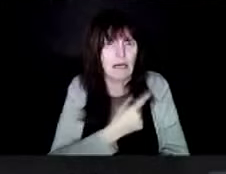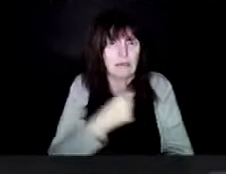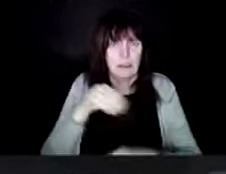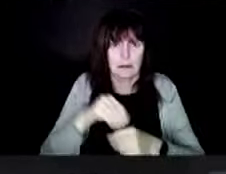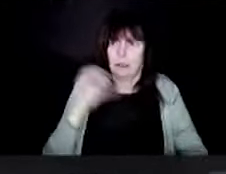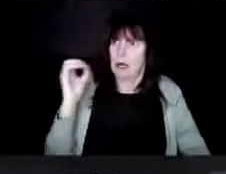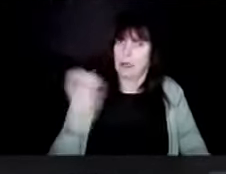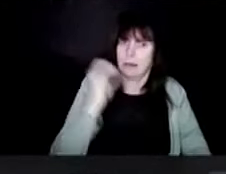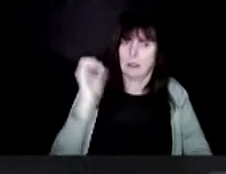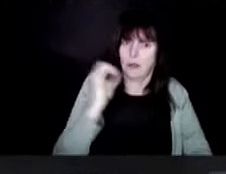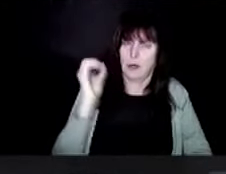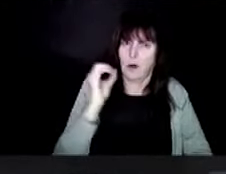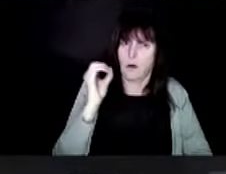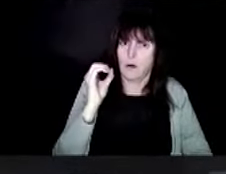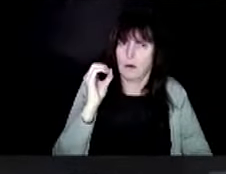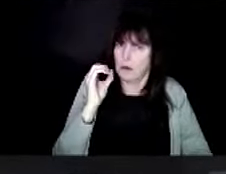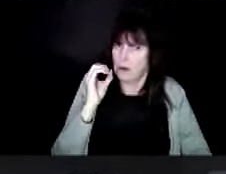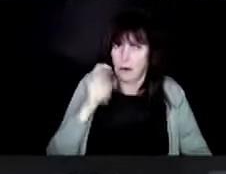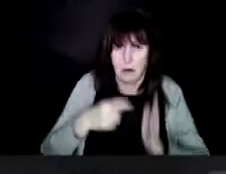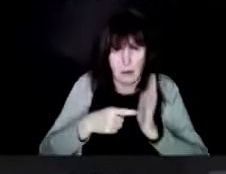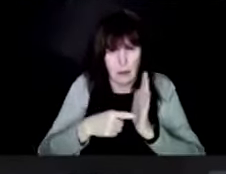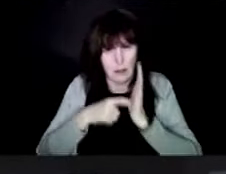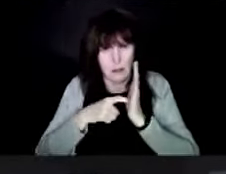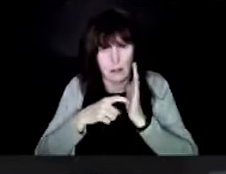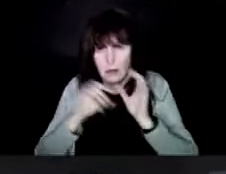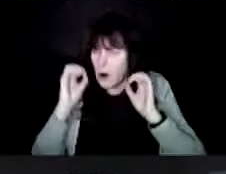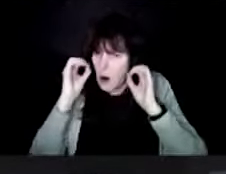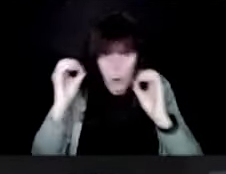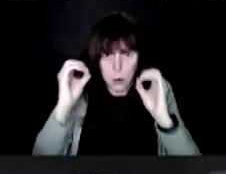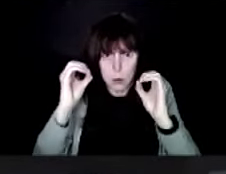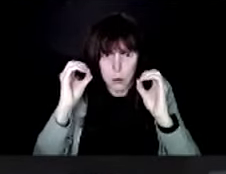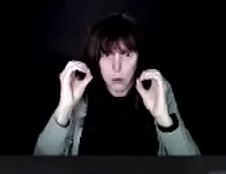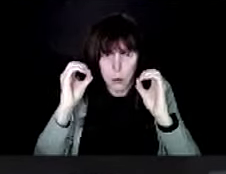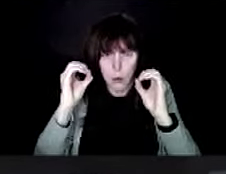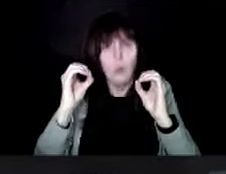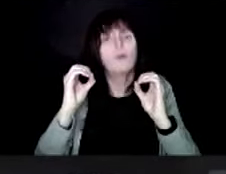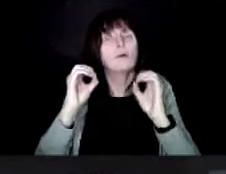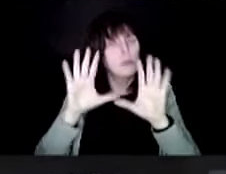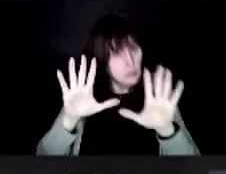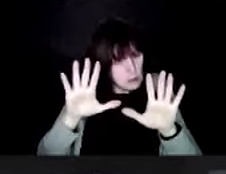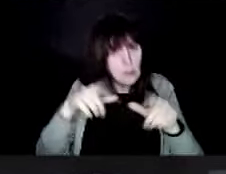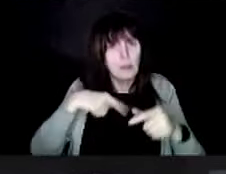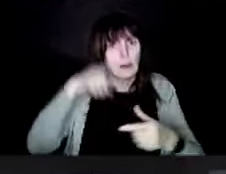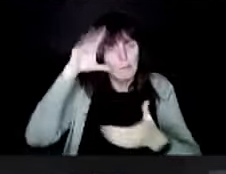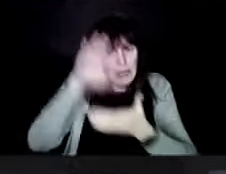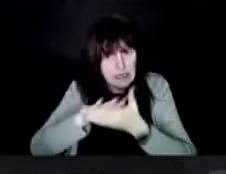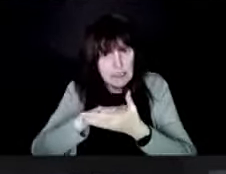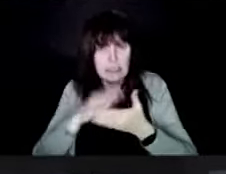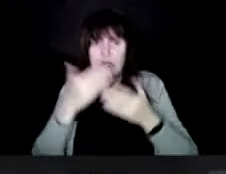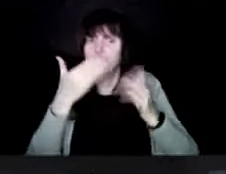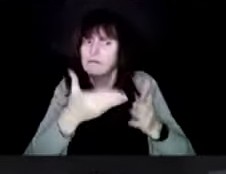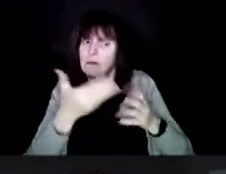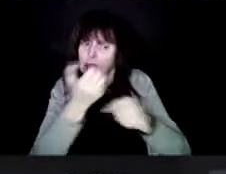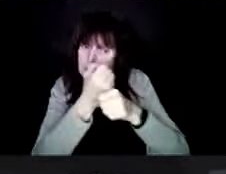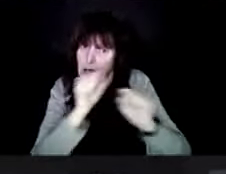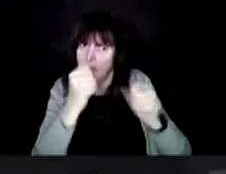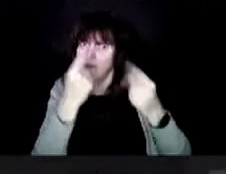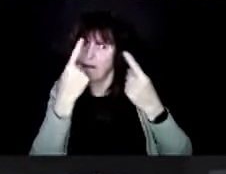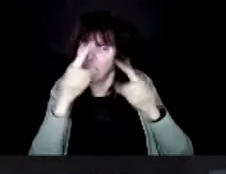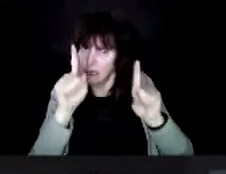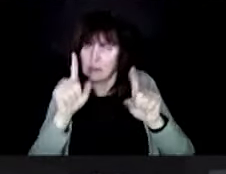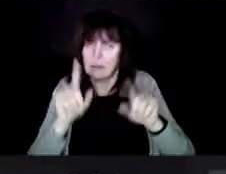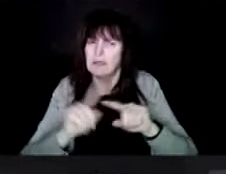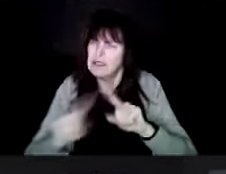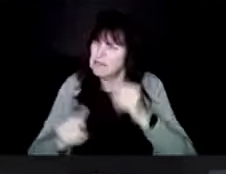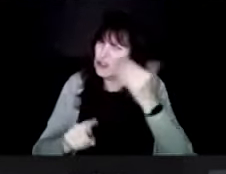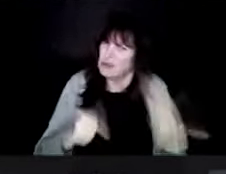I do believe that this vaccine is very safe and effective in preventing severe outcomes for children, and clearly is